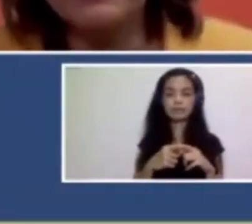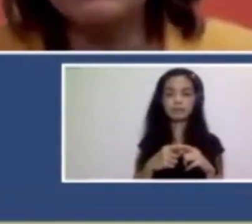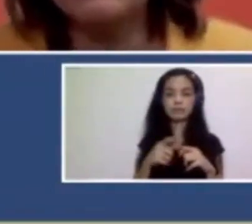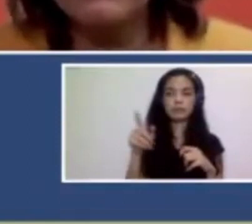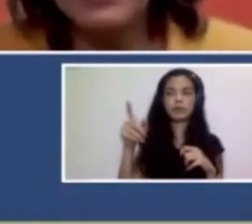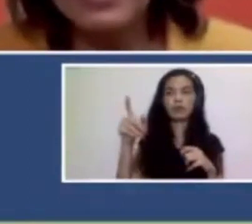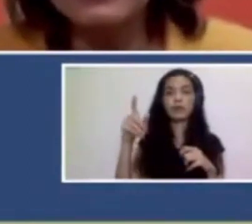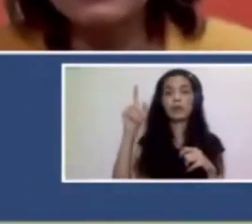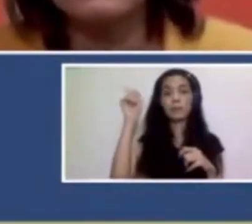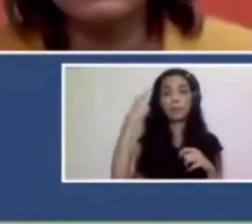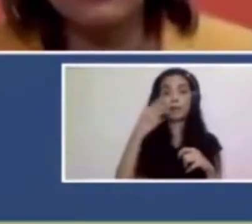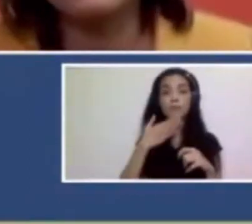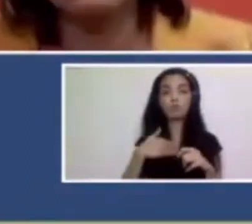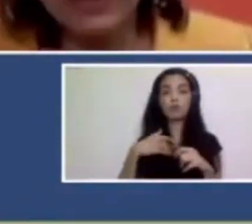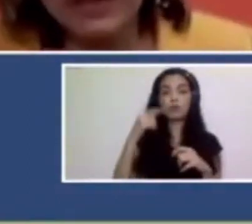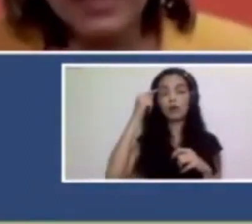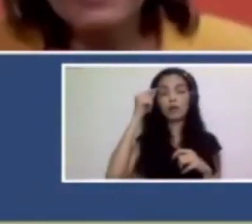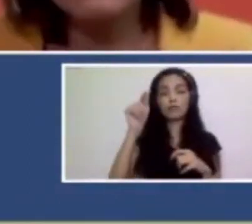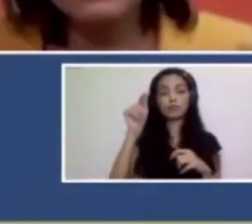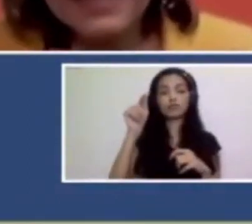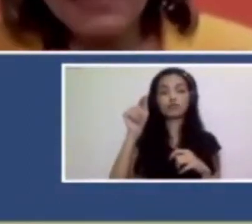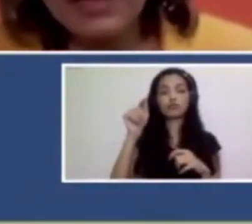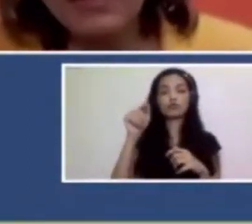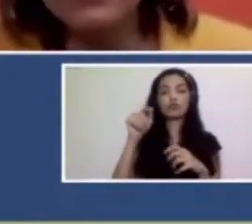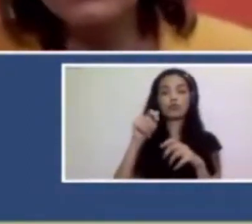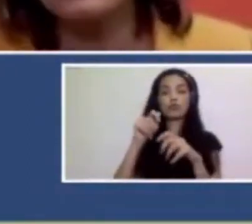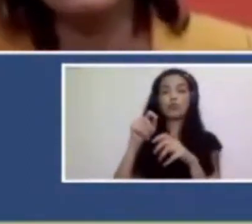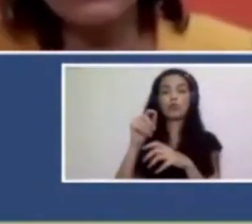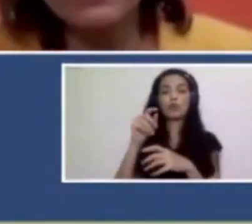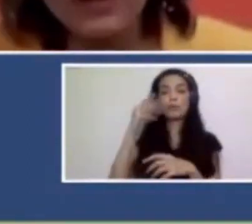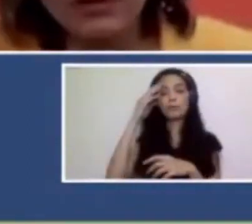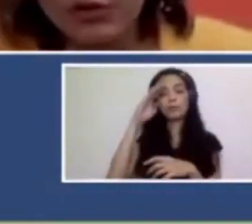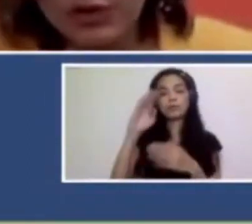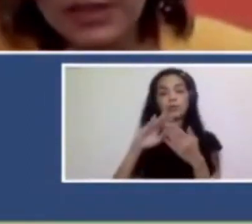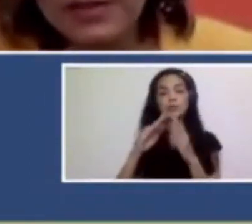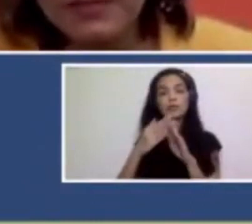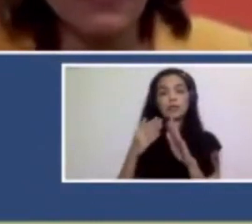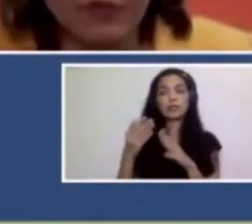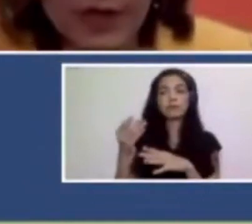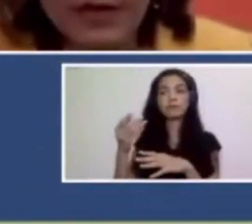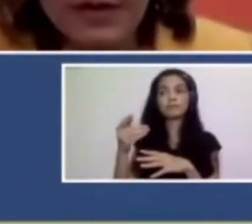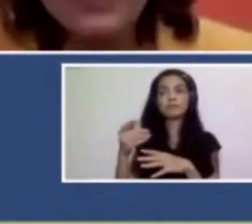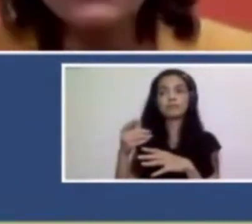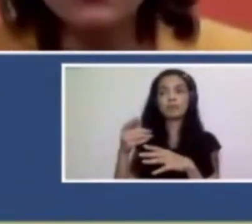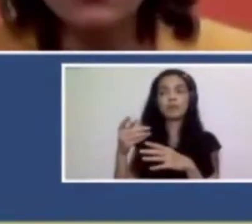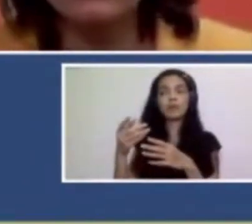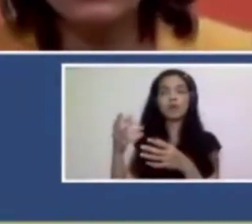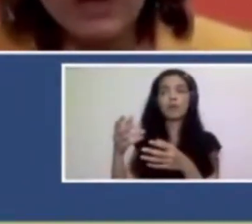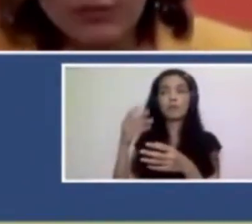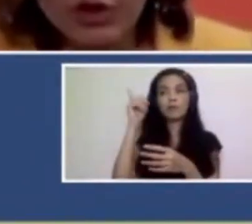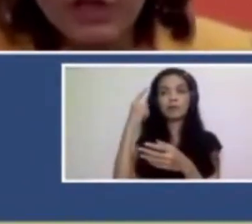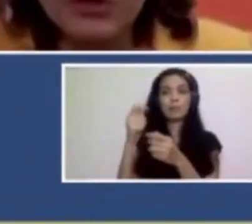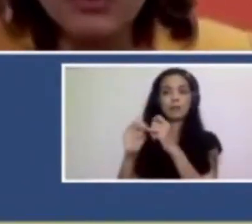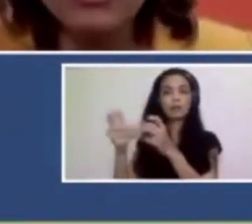City, and the government took it, built several of those, and gave it to the communities for free. So what